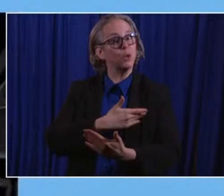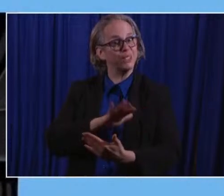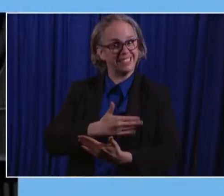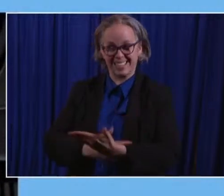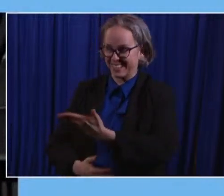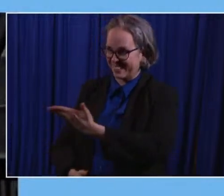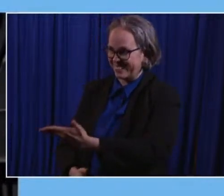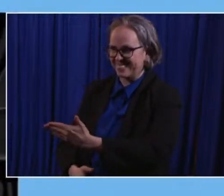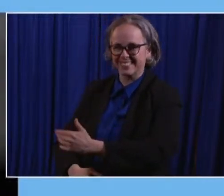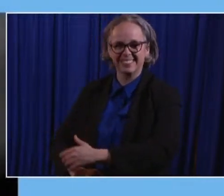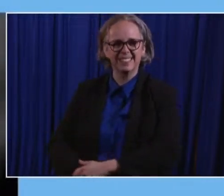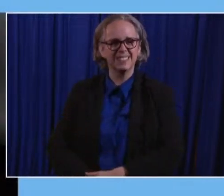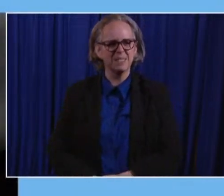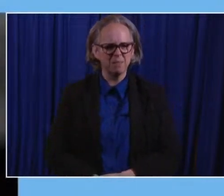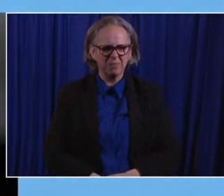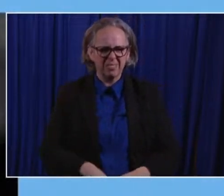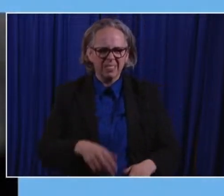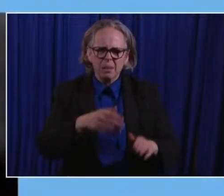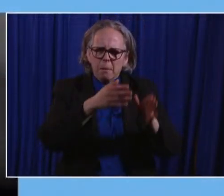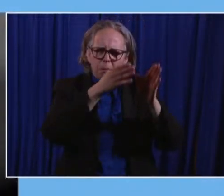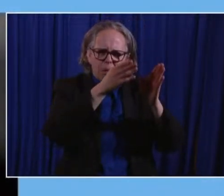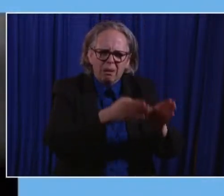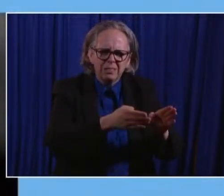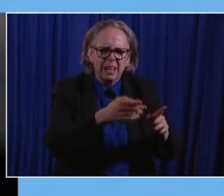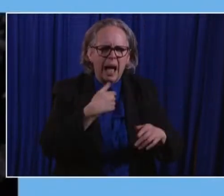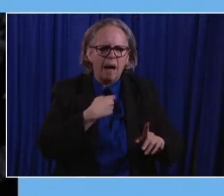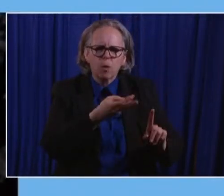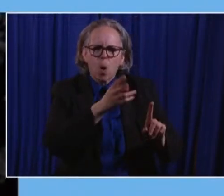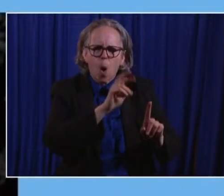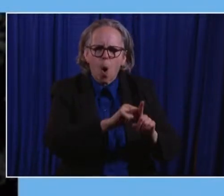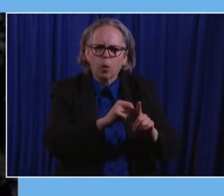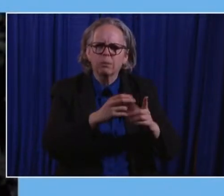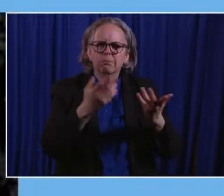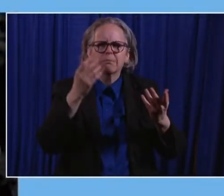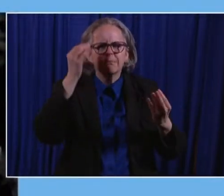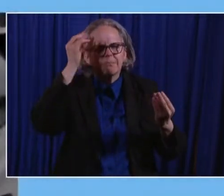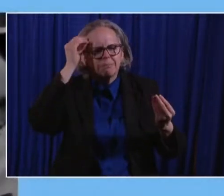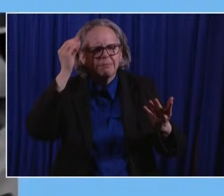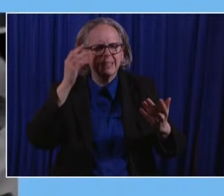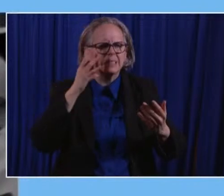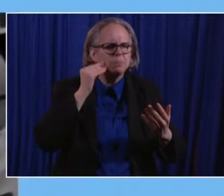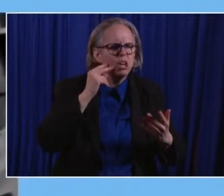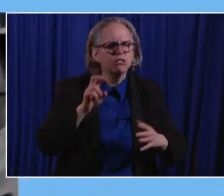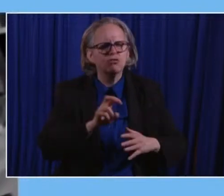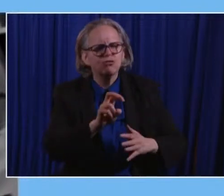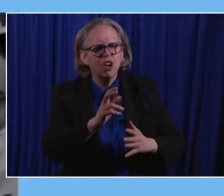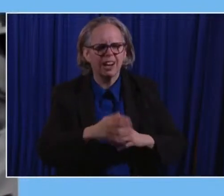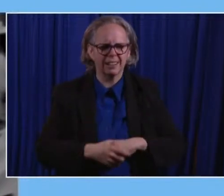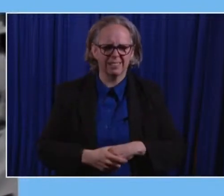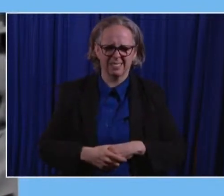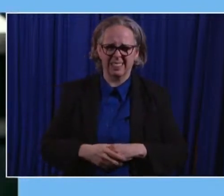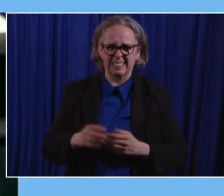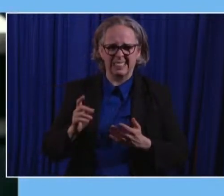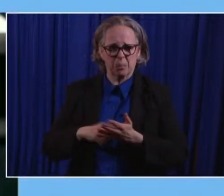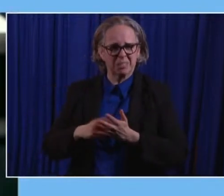We each have our own individual journey. Along the way, the past can loom large like a mountain